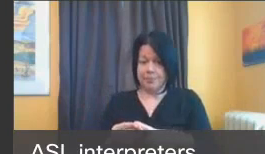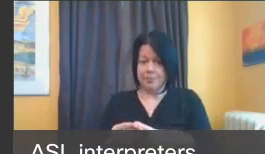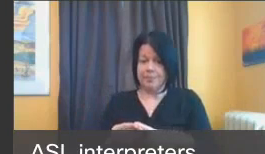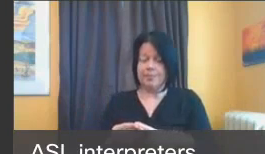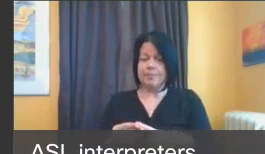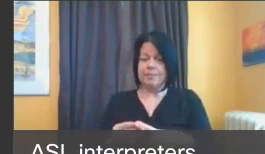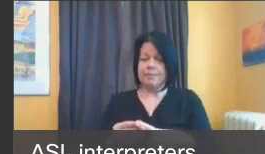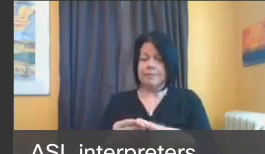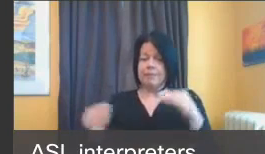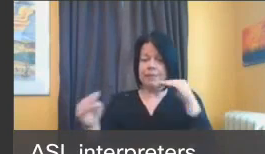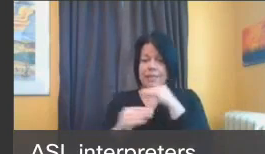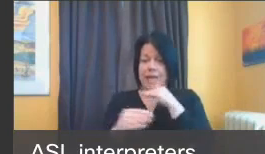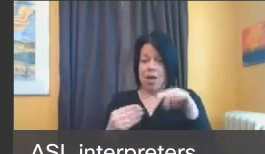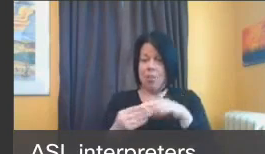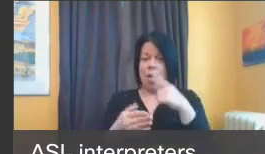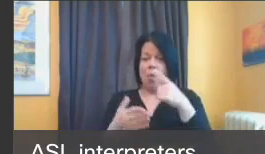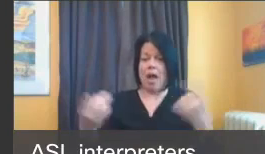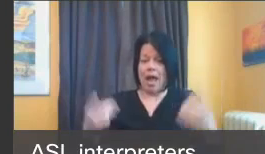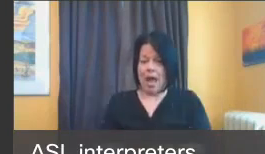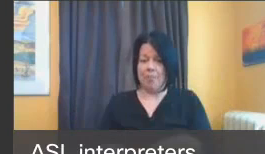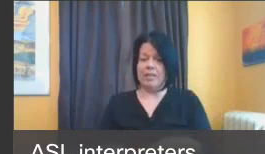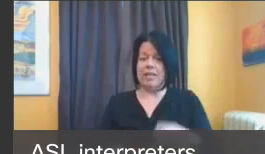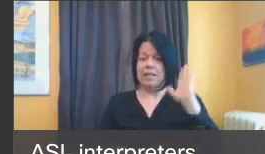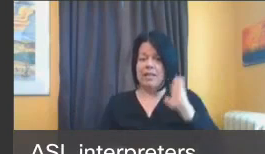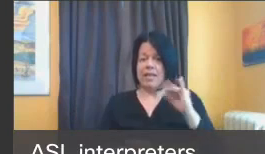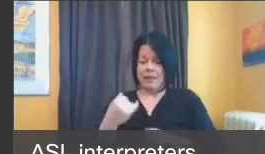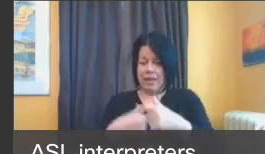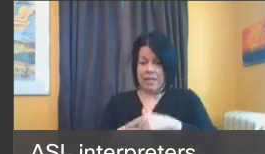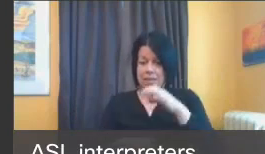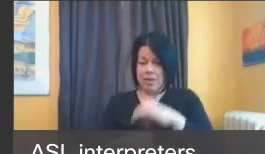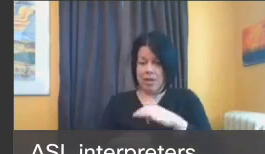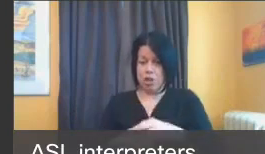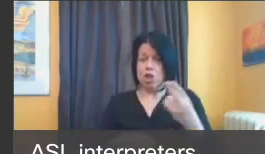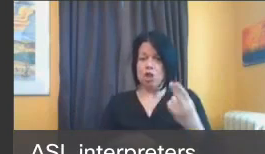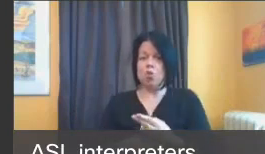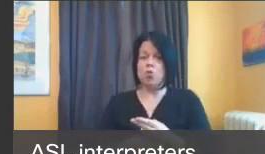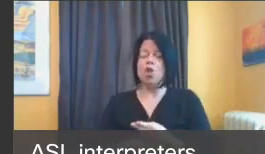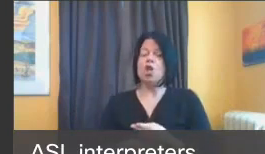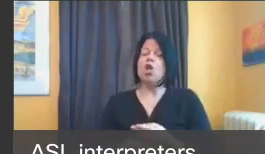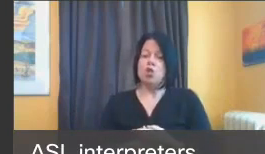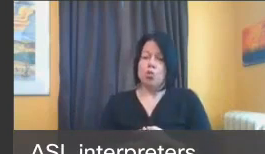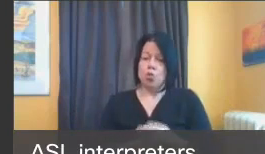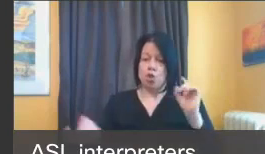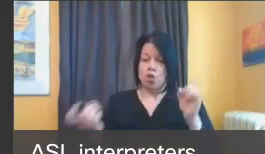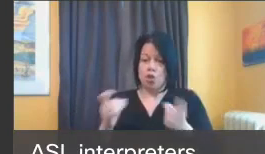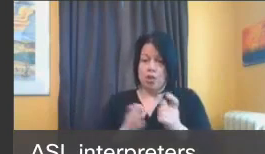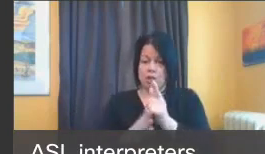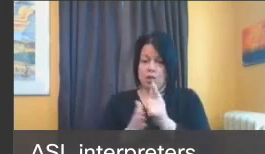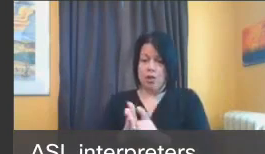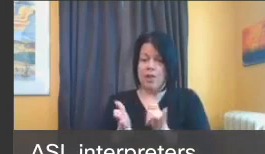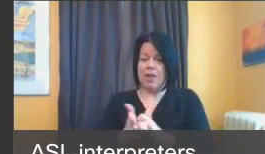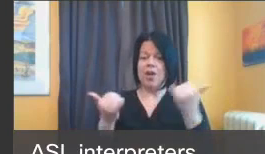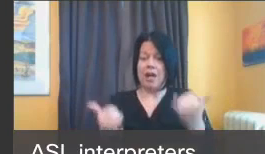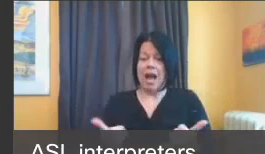constant lies about what happened in the last election, used to justify changes in the law and changes in the law that are now making it